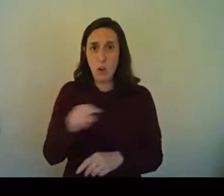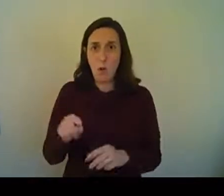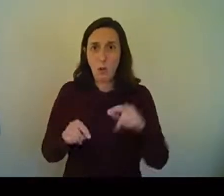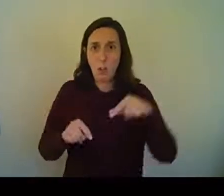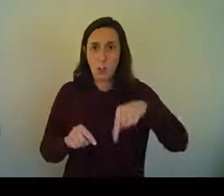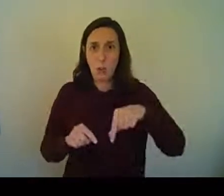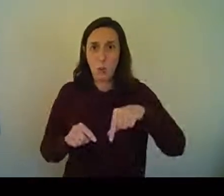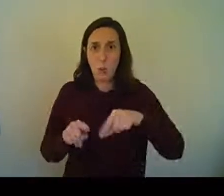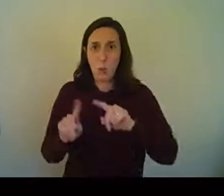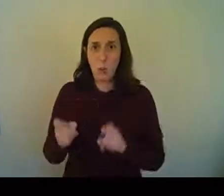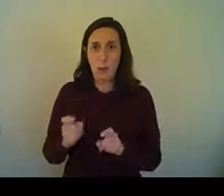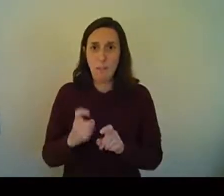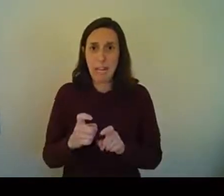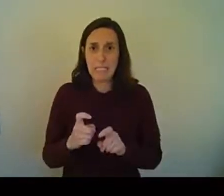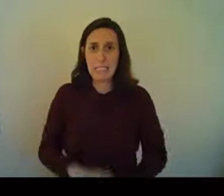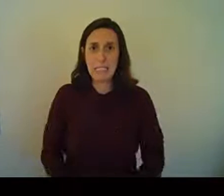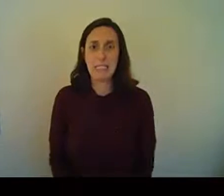All right.